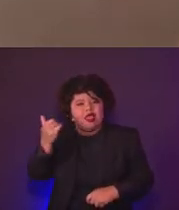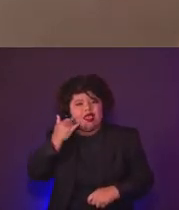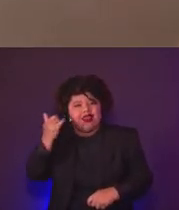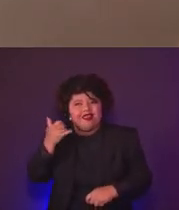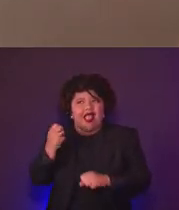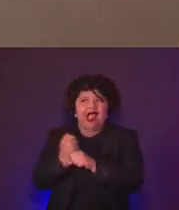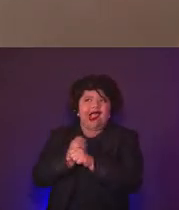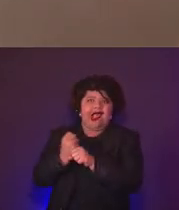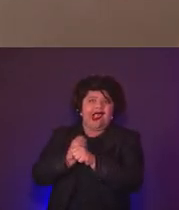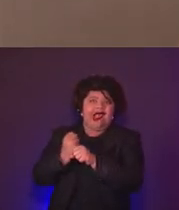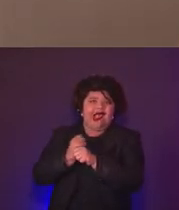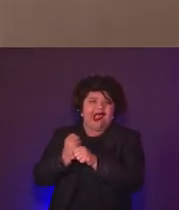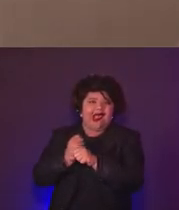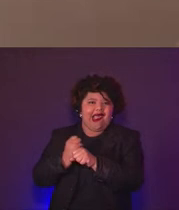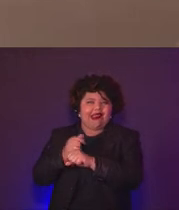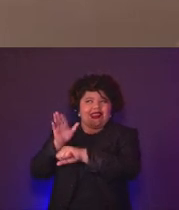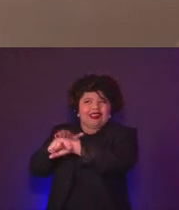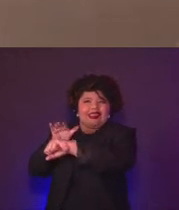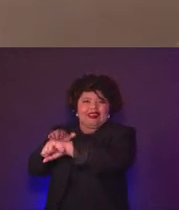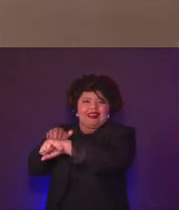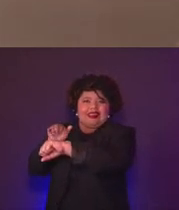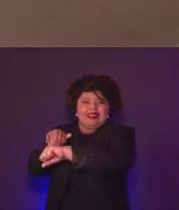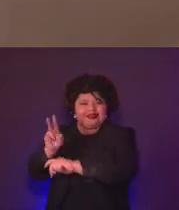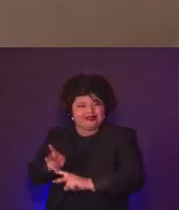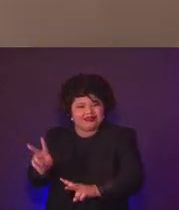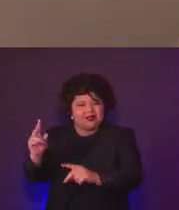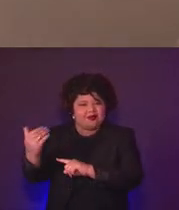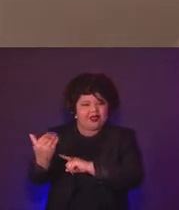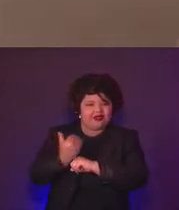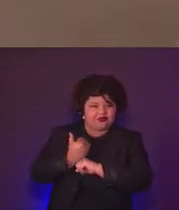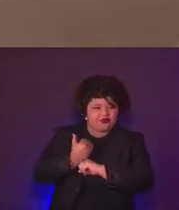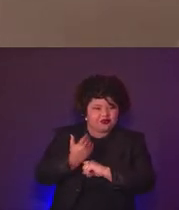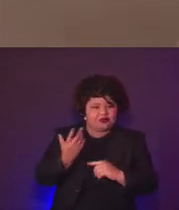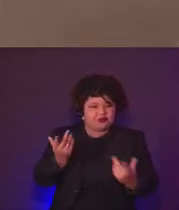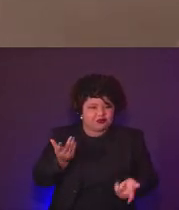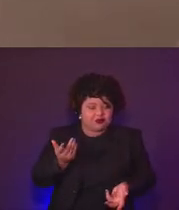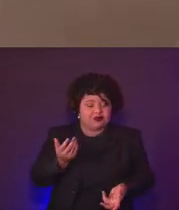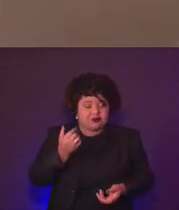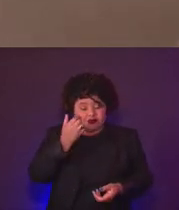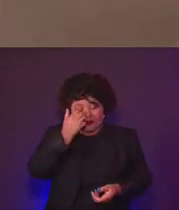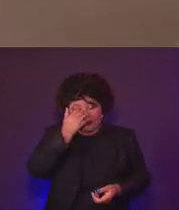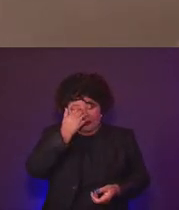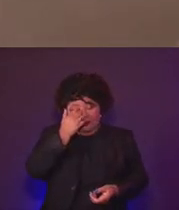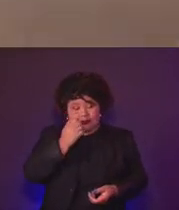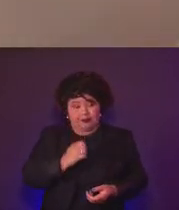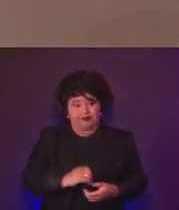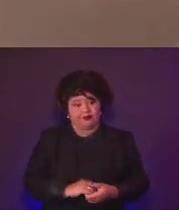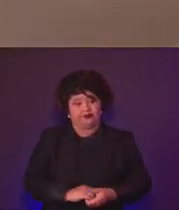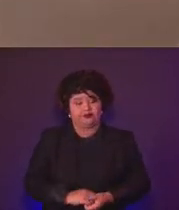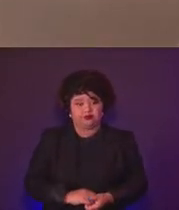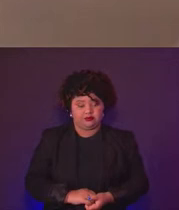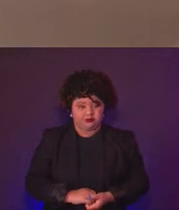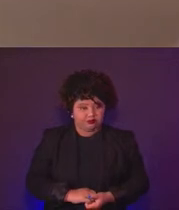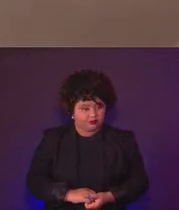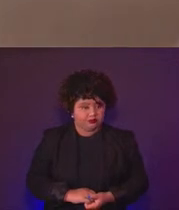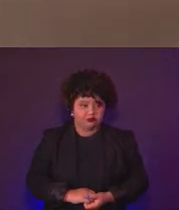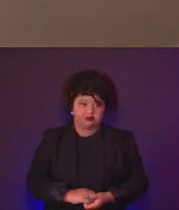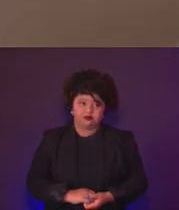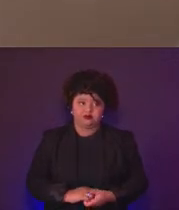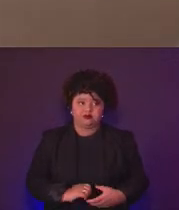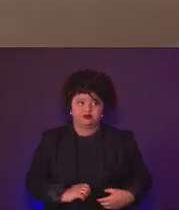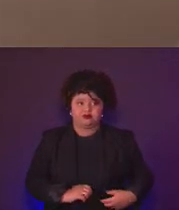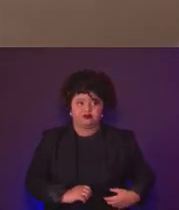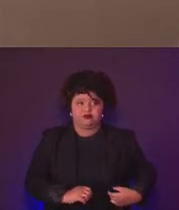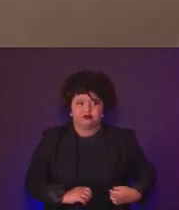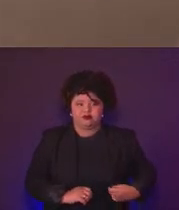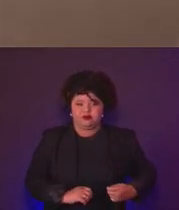is what I'm doing, Phil. Does it make sense? And he would tell me why it didn't and help me along my path. So I do not think I would